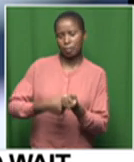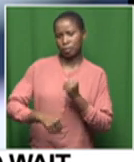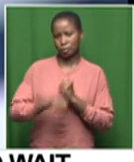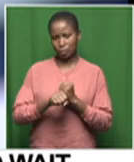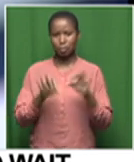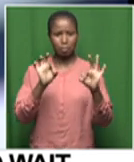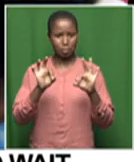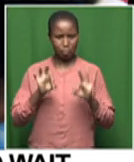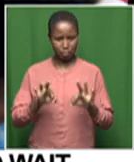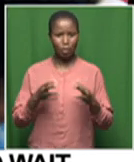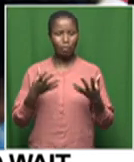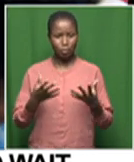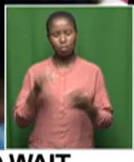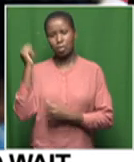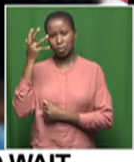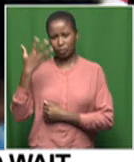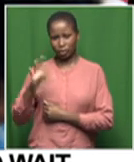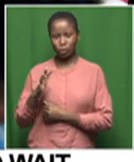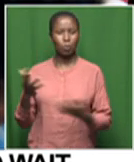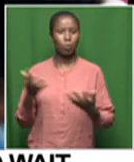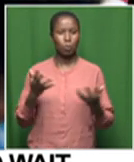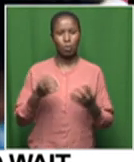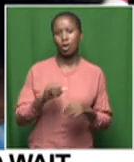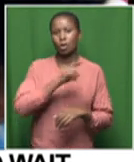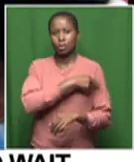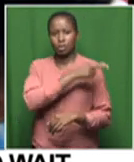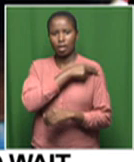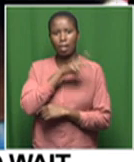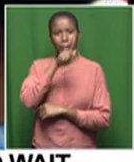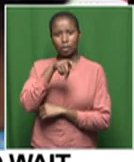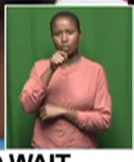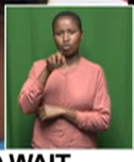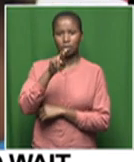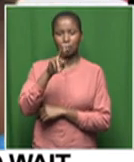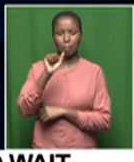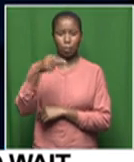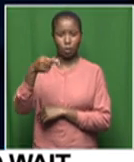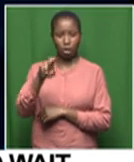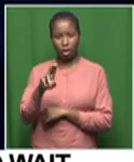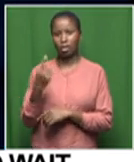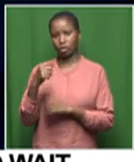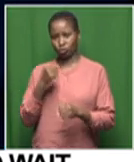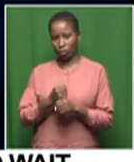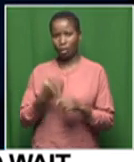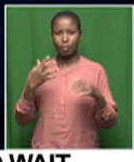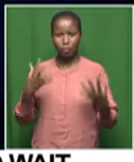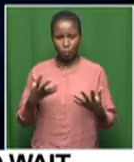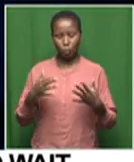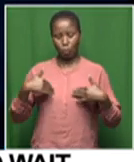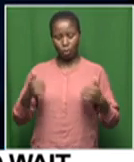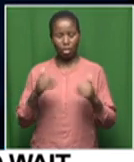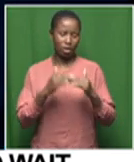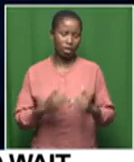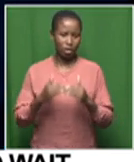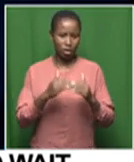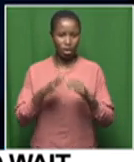speaking at Grace Hospital in Pietermaritzburg a year after the first confirmed case was reported at the same healthcare institution. He